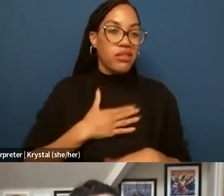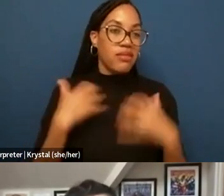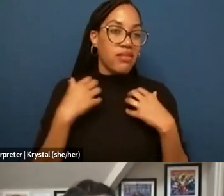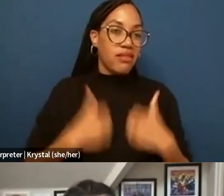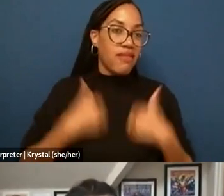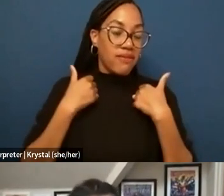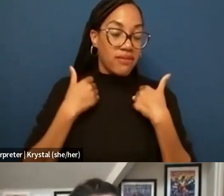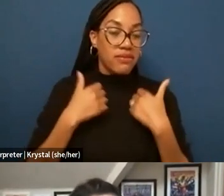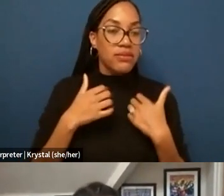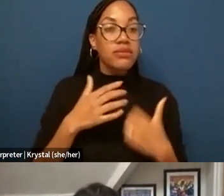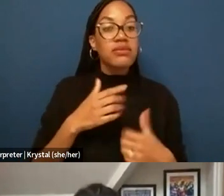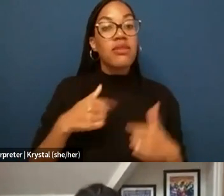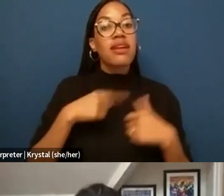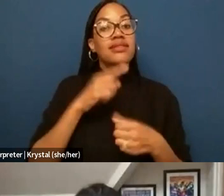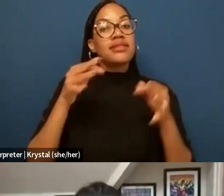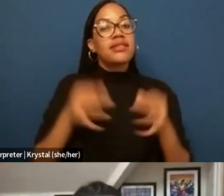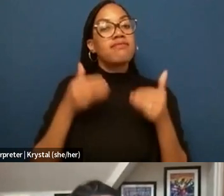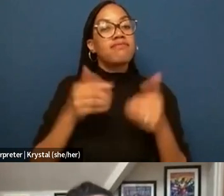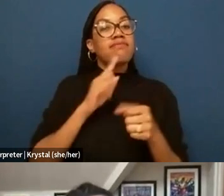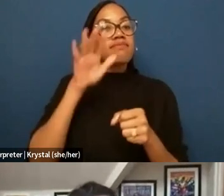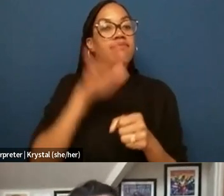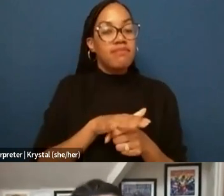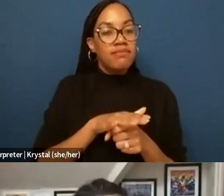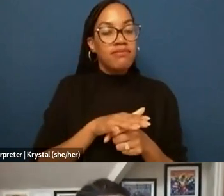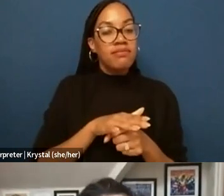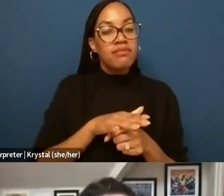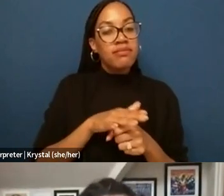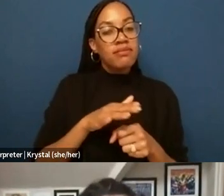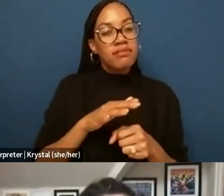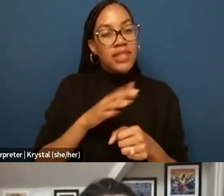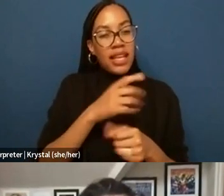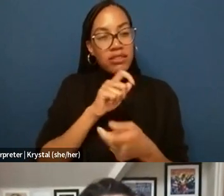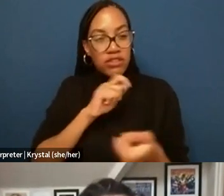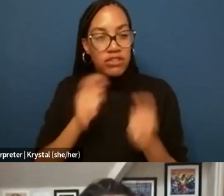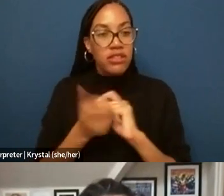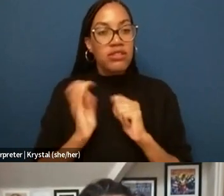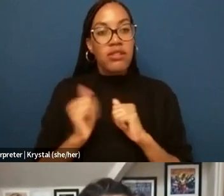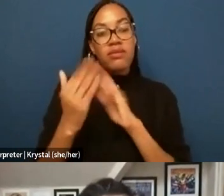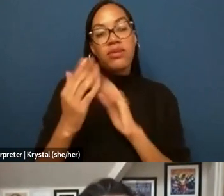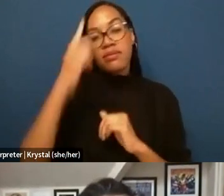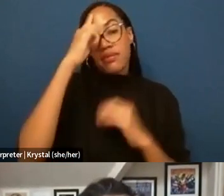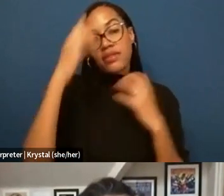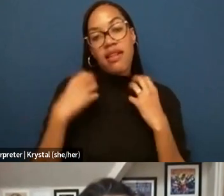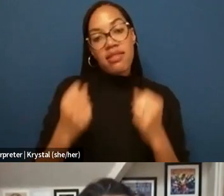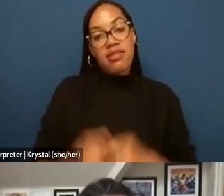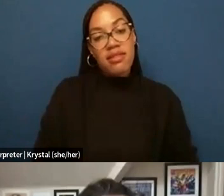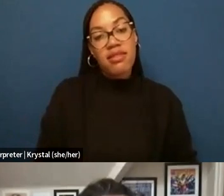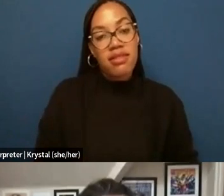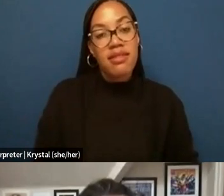changing our understanding once again and transforming our approaches to mental health. Thank you.